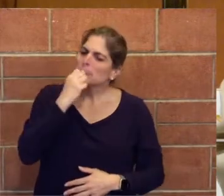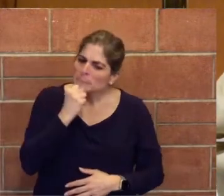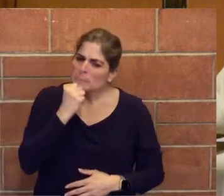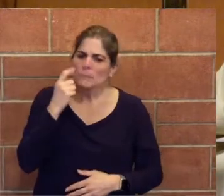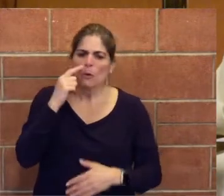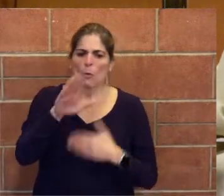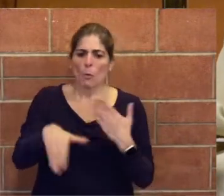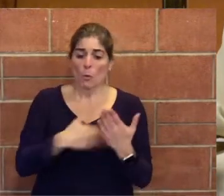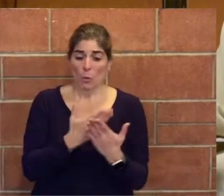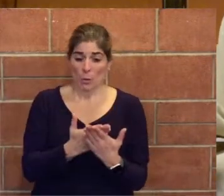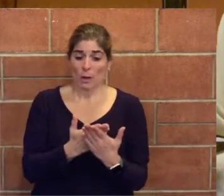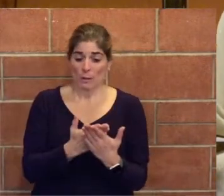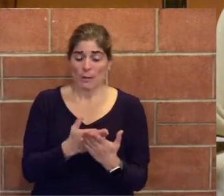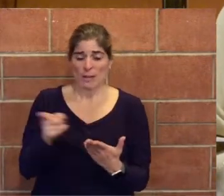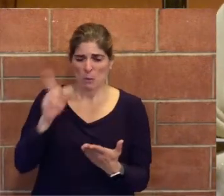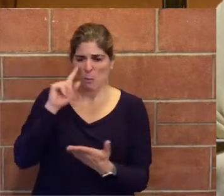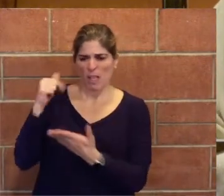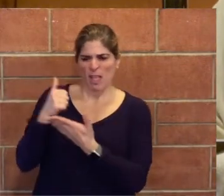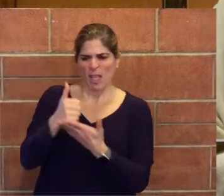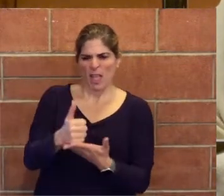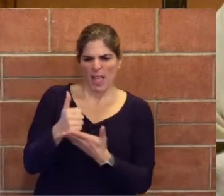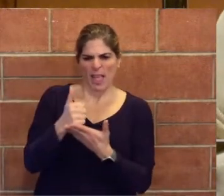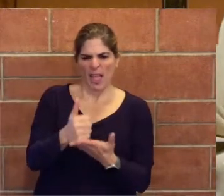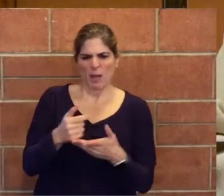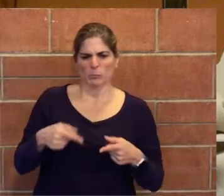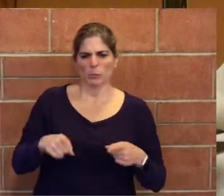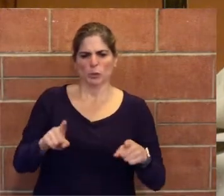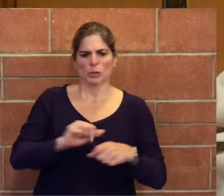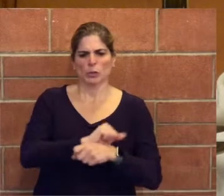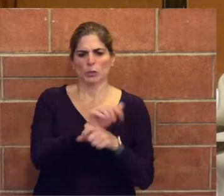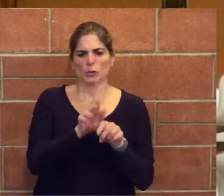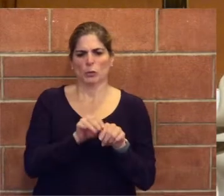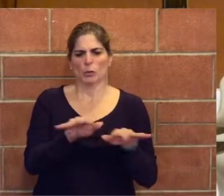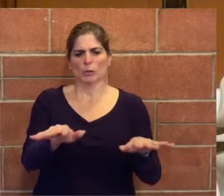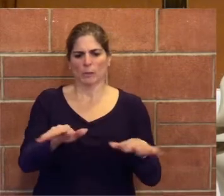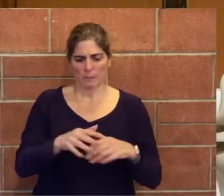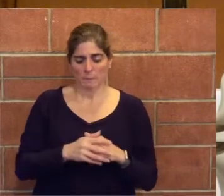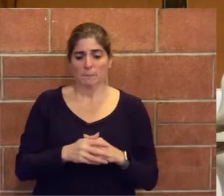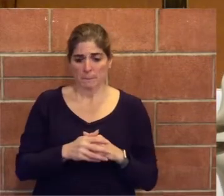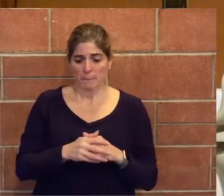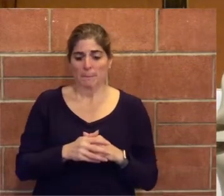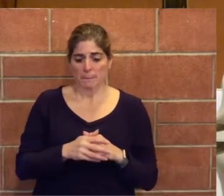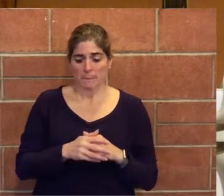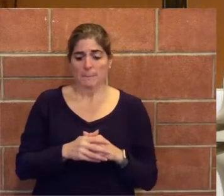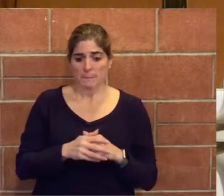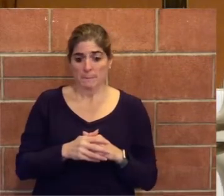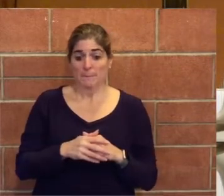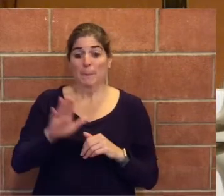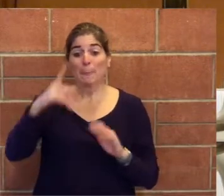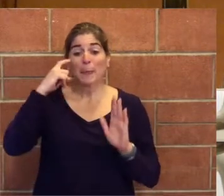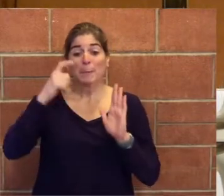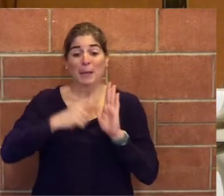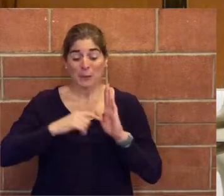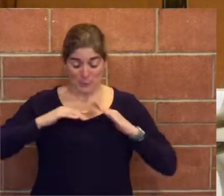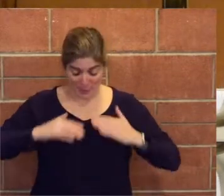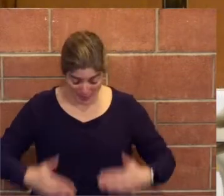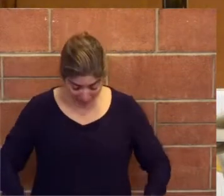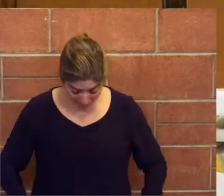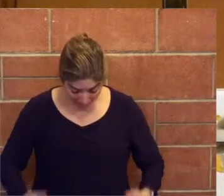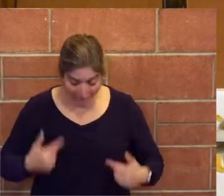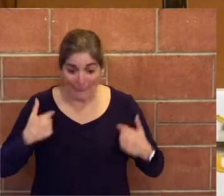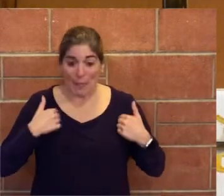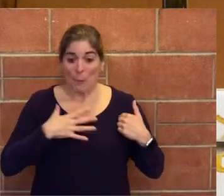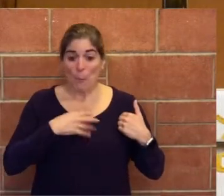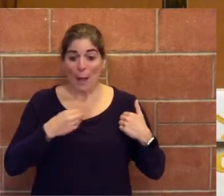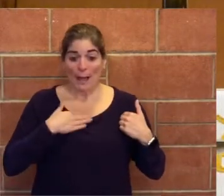for us. He will get us through these difficult days. You may have noticed I am wearing my white